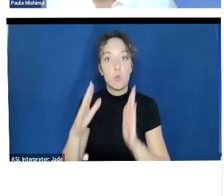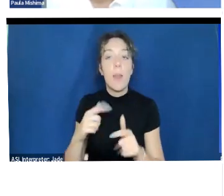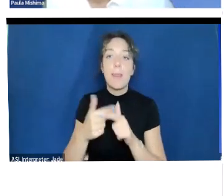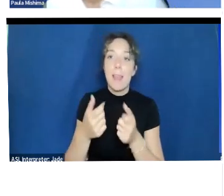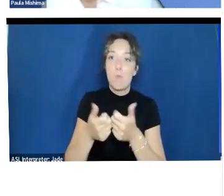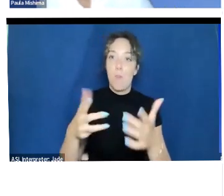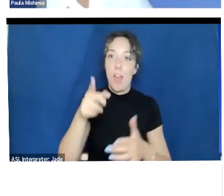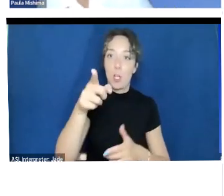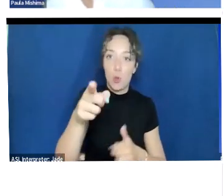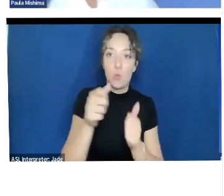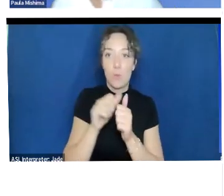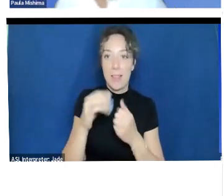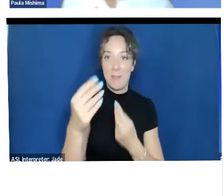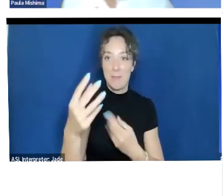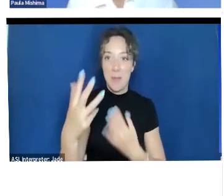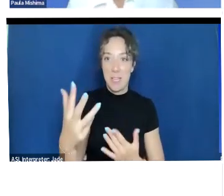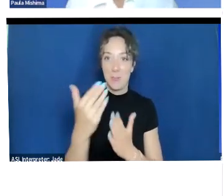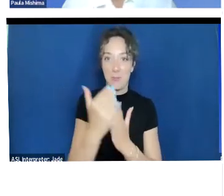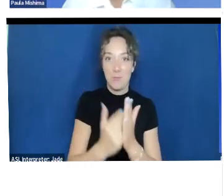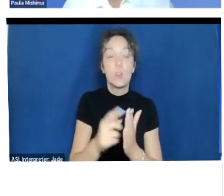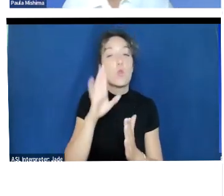You will receive a report